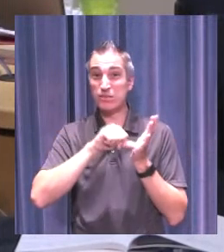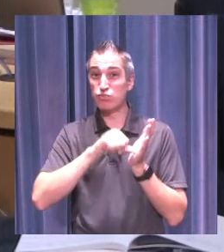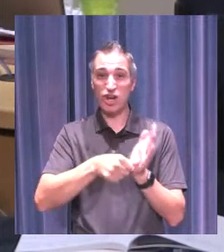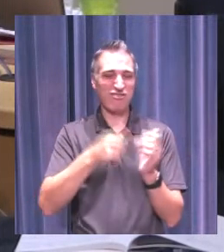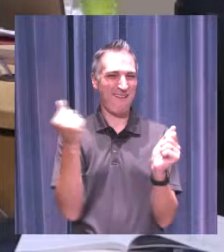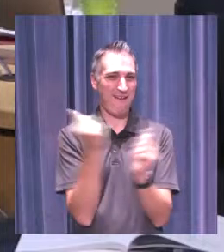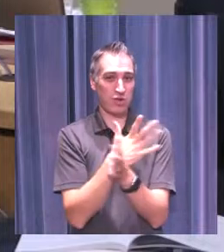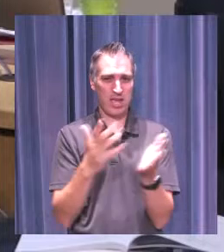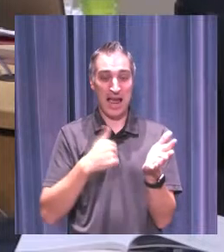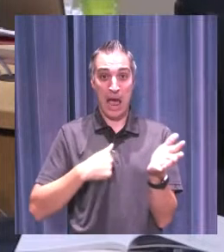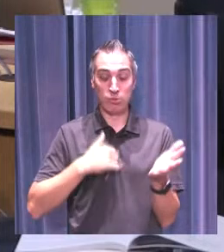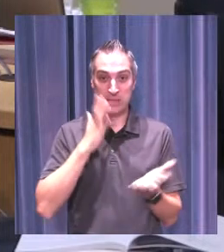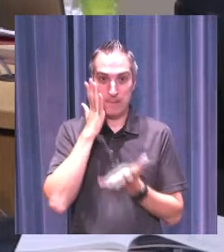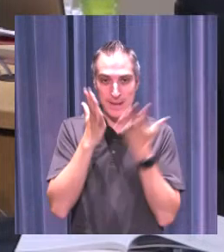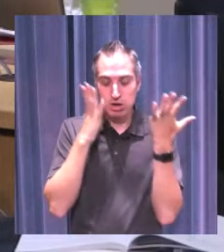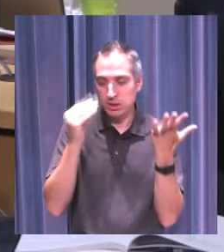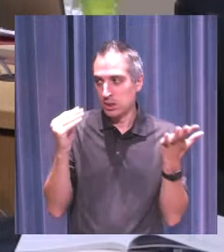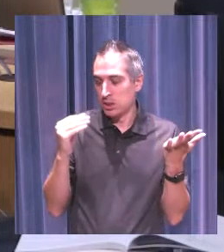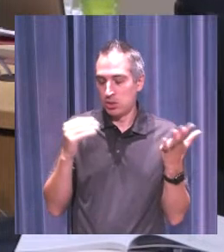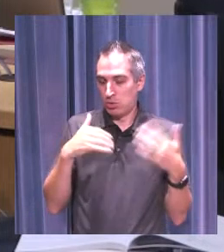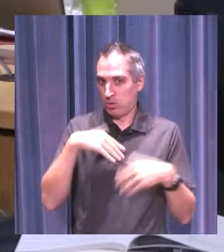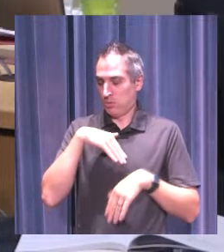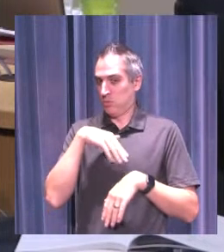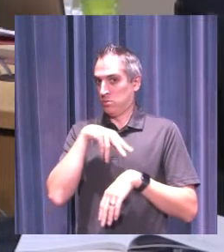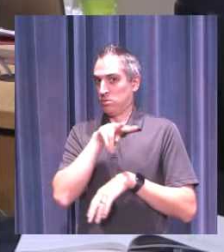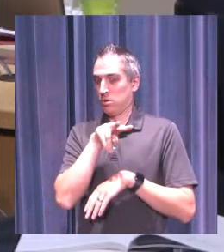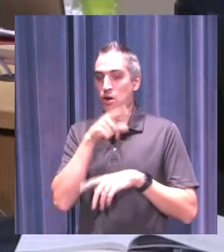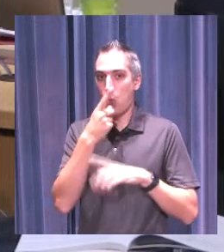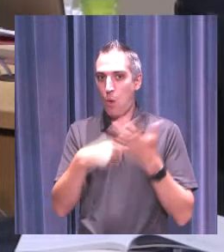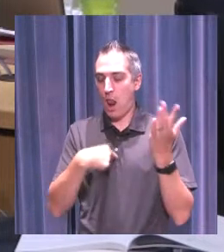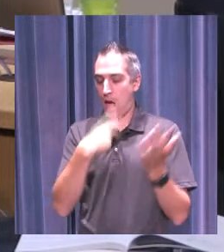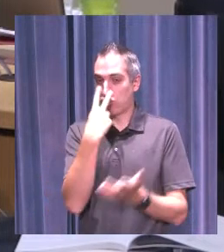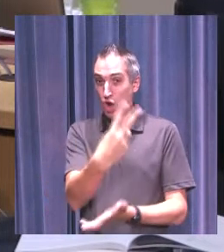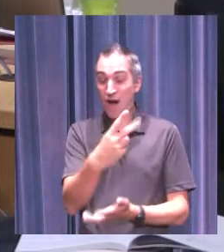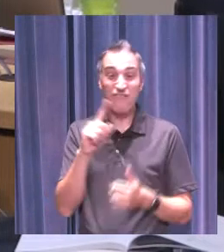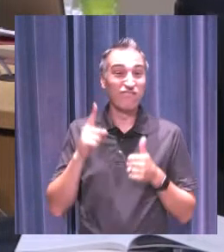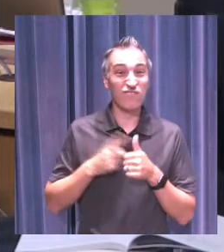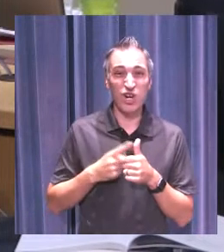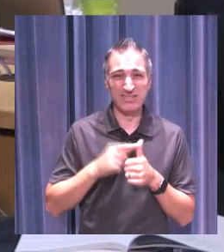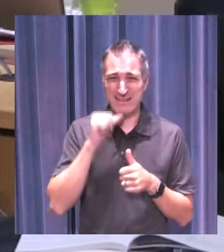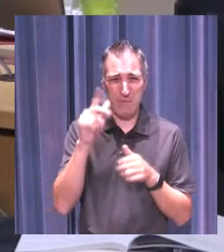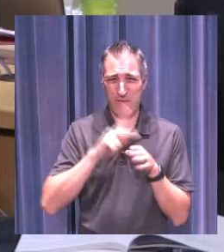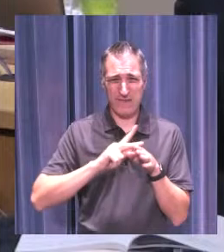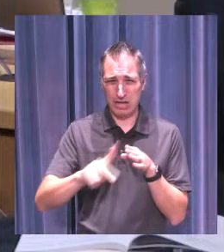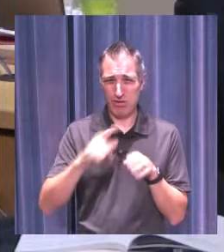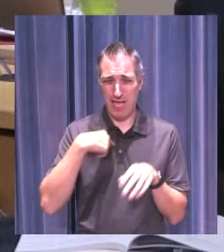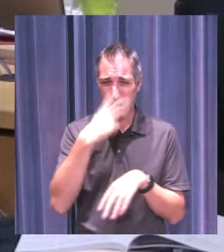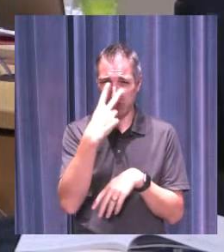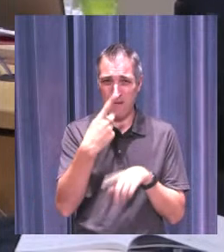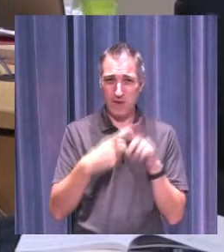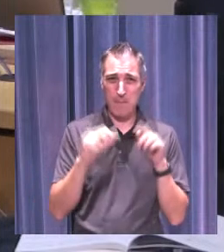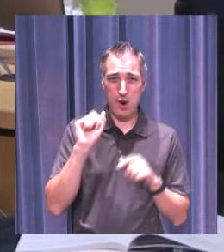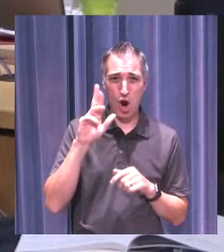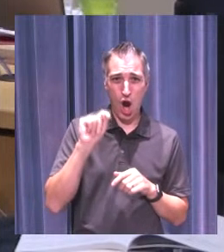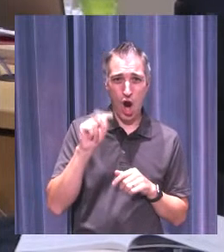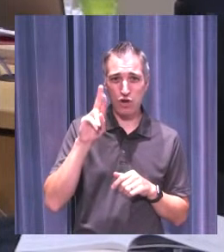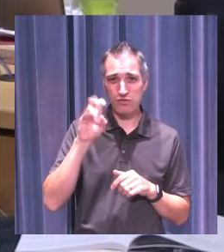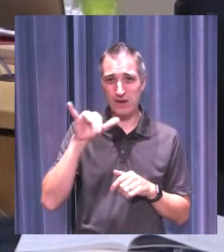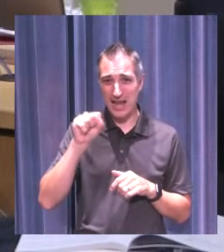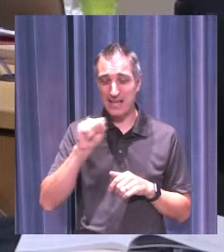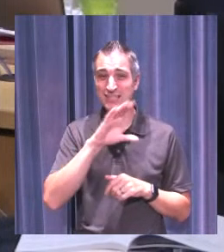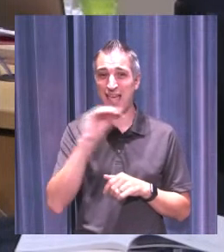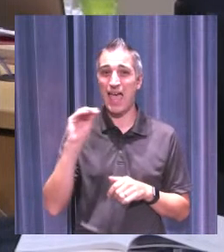and I was embarrassed and ashamed by what I saw. First, the level of professionalism I witnessed from Art Reyes and Michael Freeman